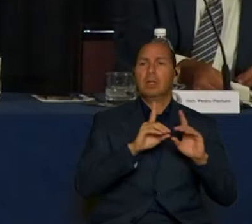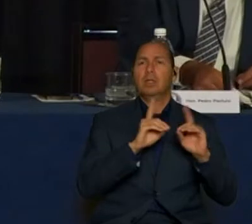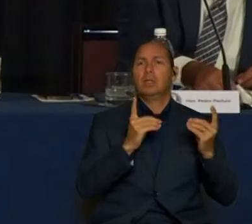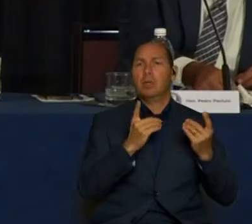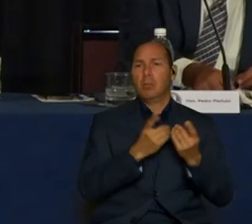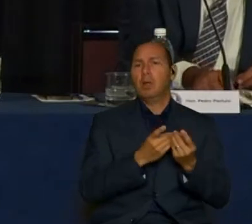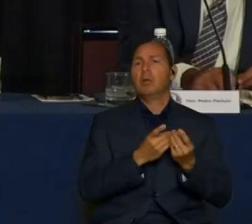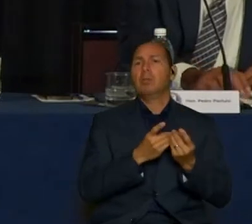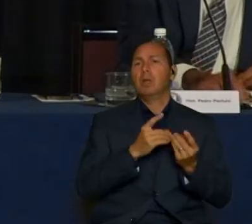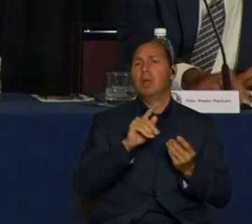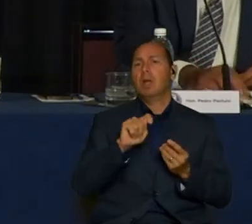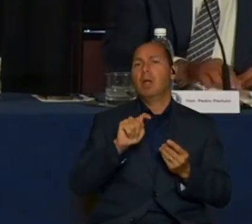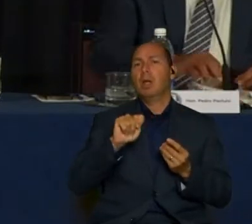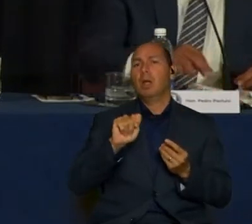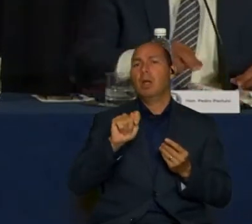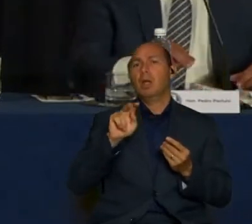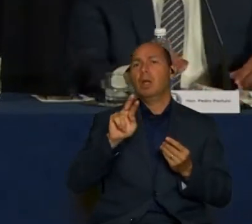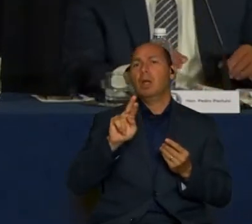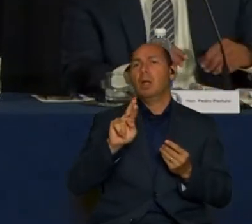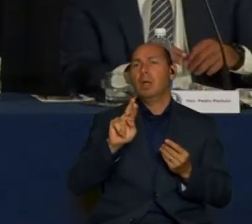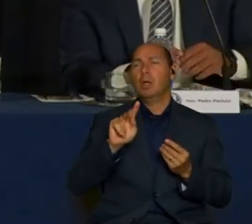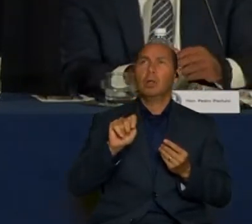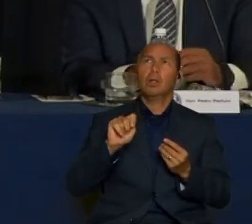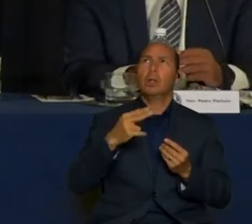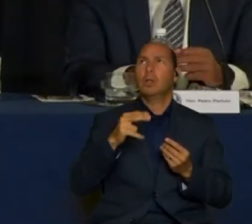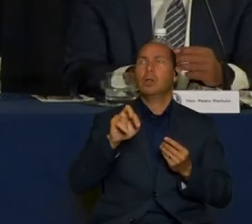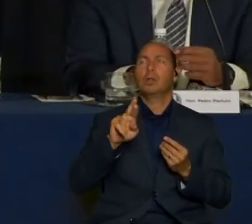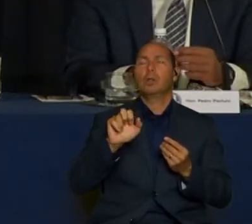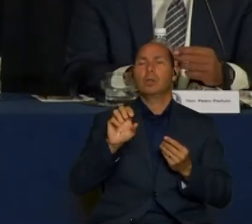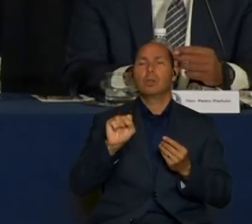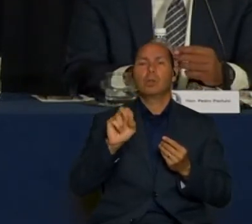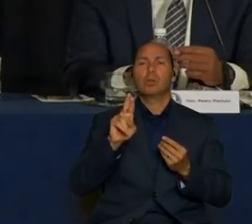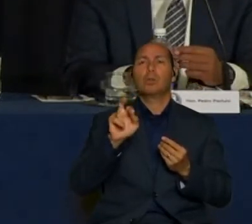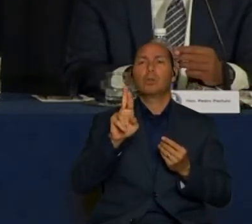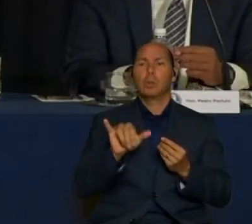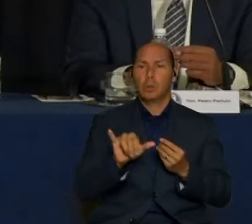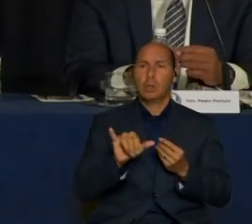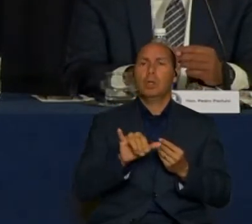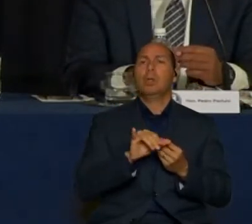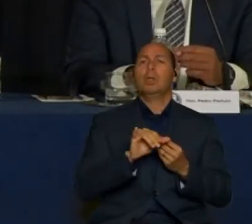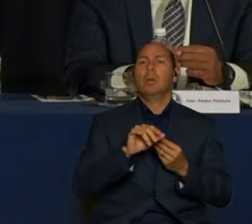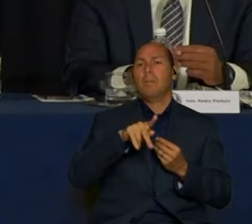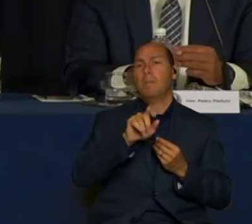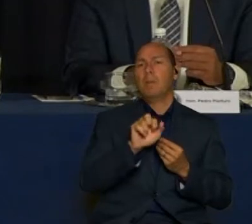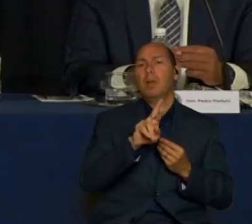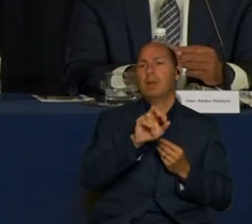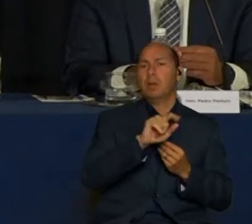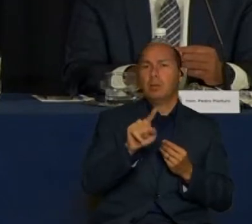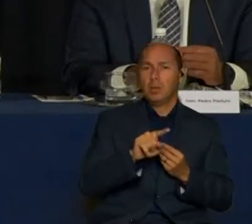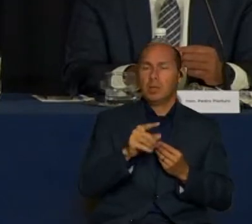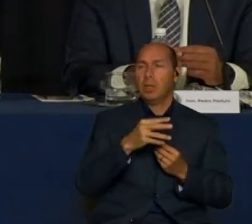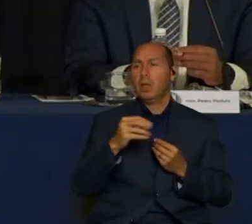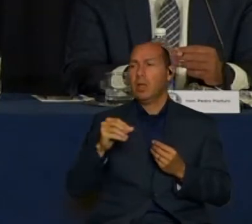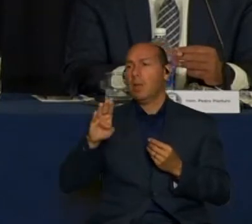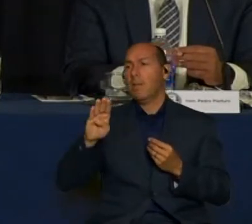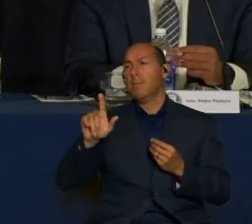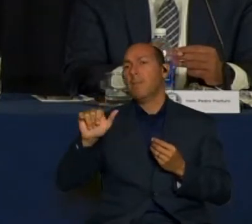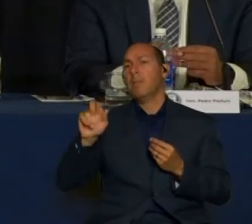Francisco Perez, the Director of the Office of Management and Budget, Juan Carlos